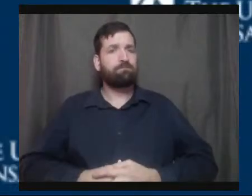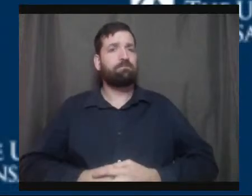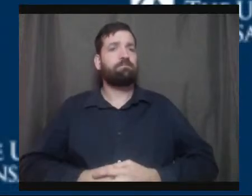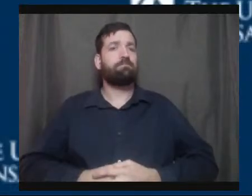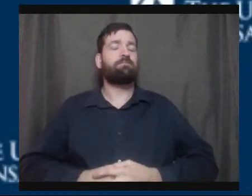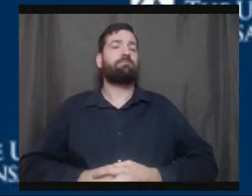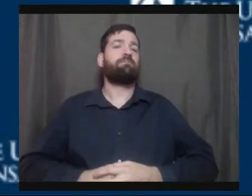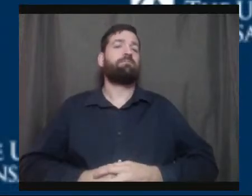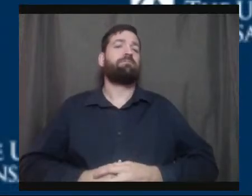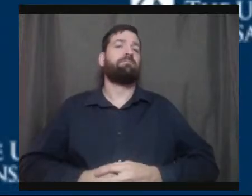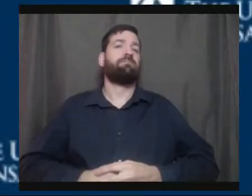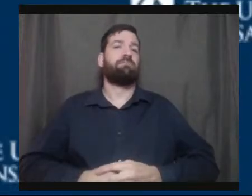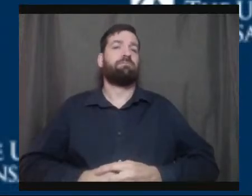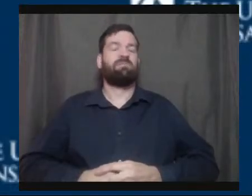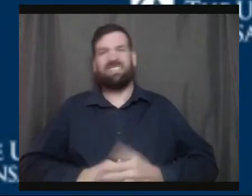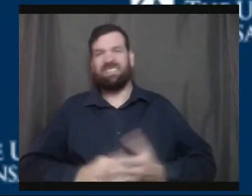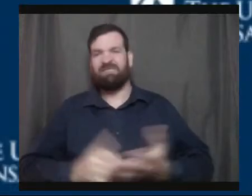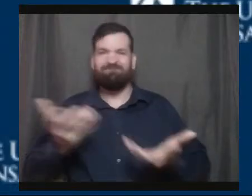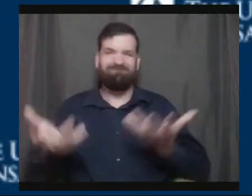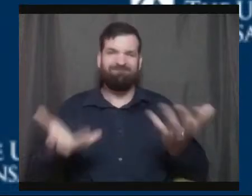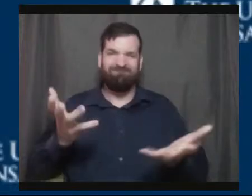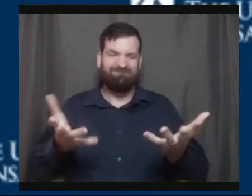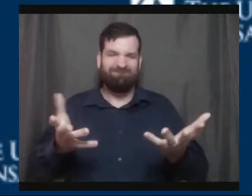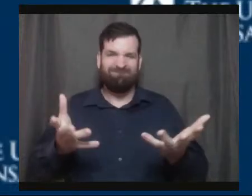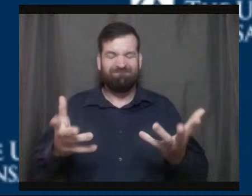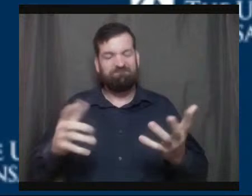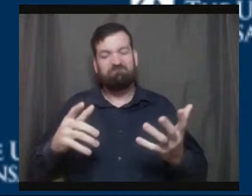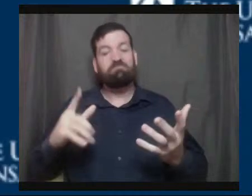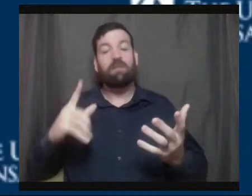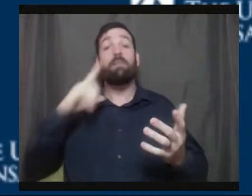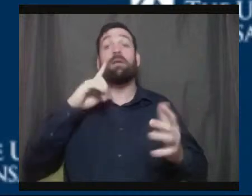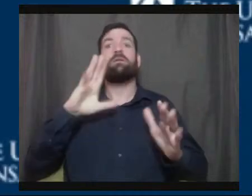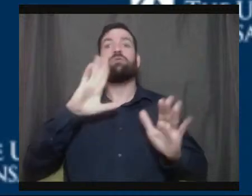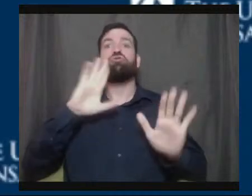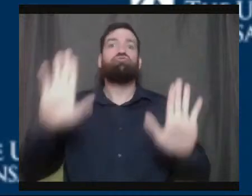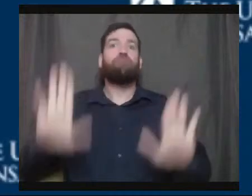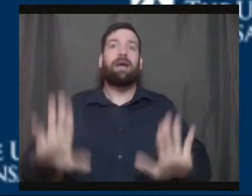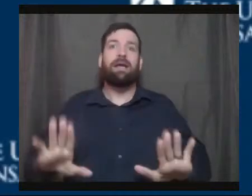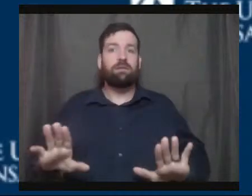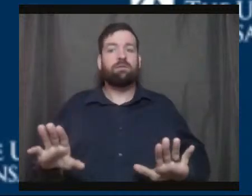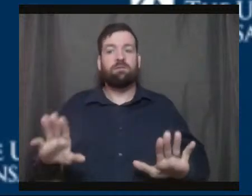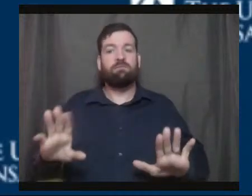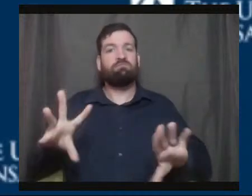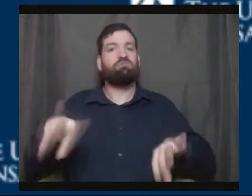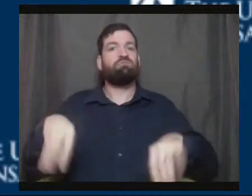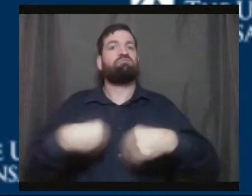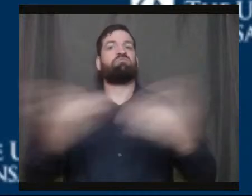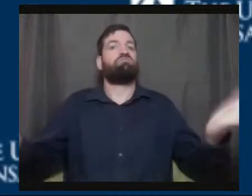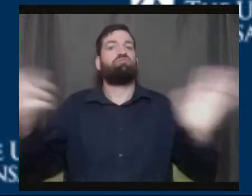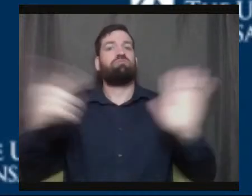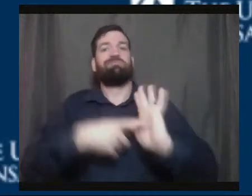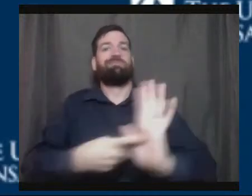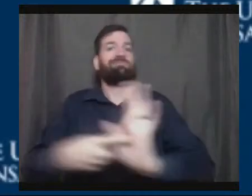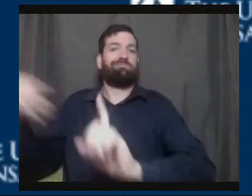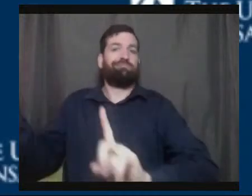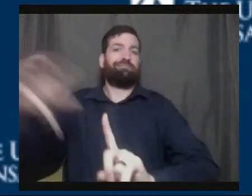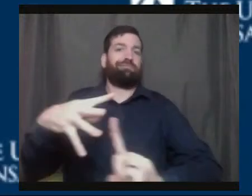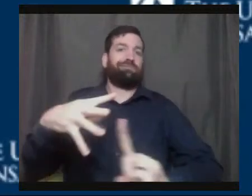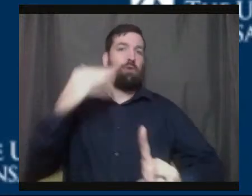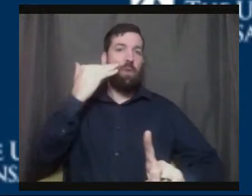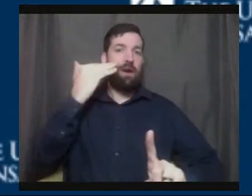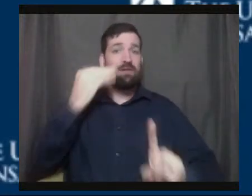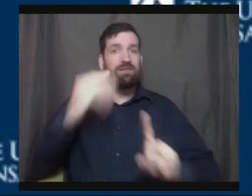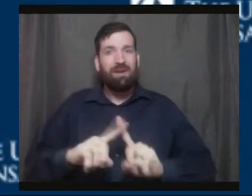Well, I don't know if it's either. I think it's great that as a society, we bring awareness to this. But then also we need to